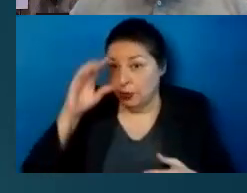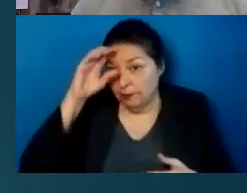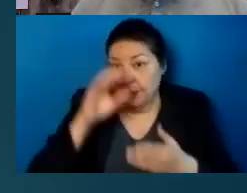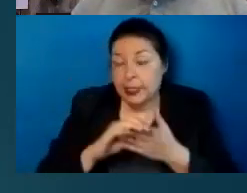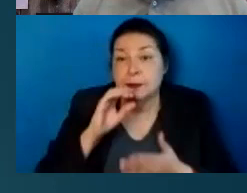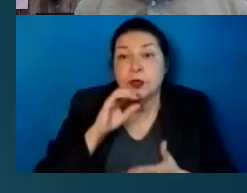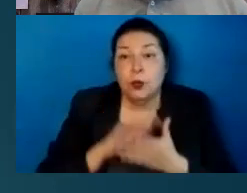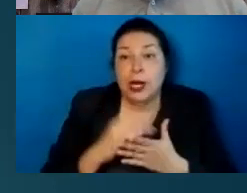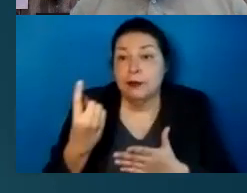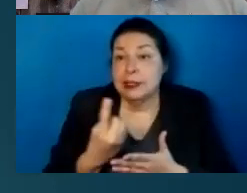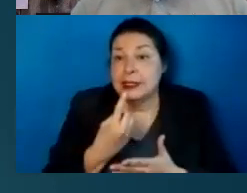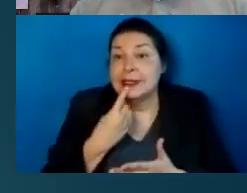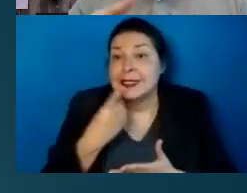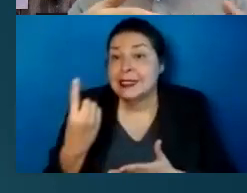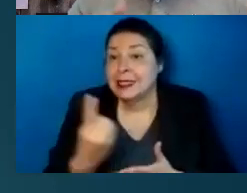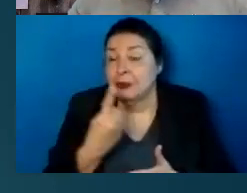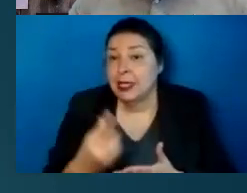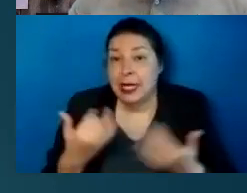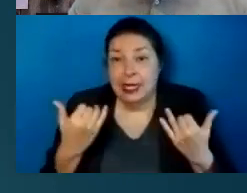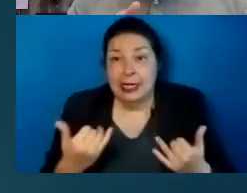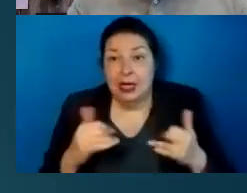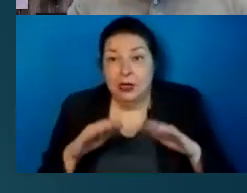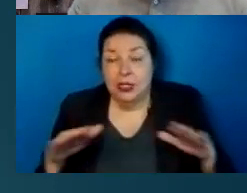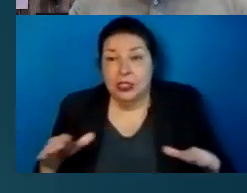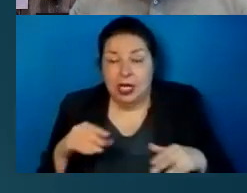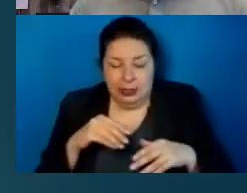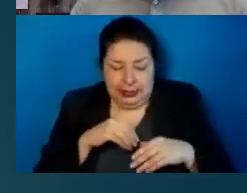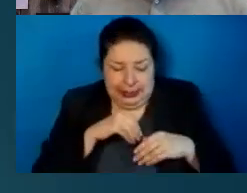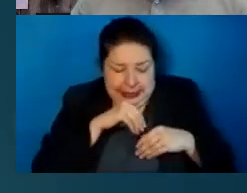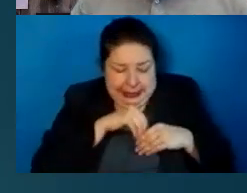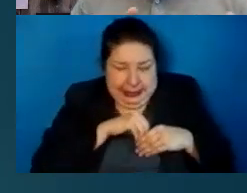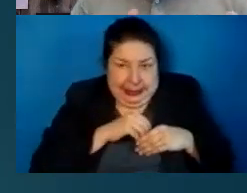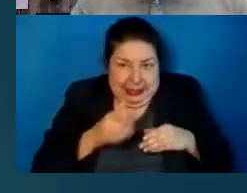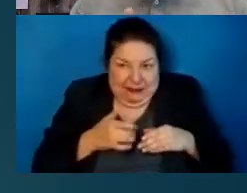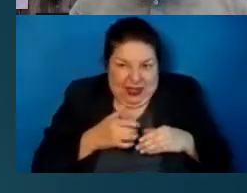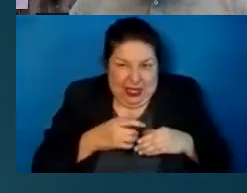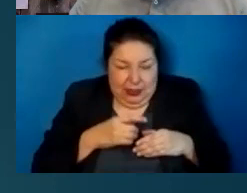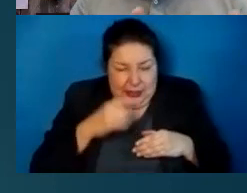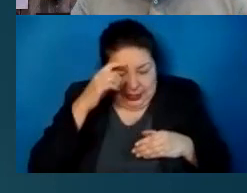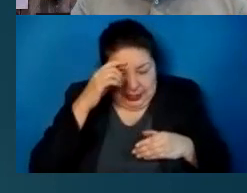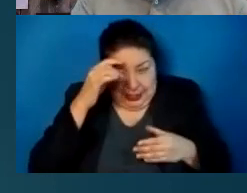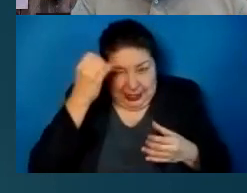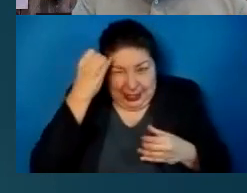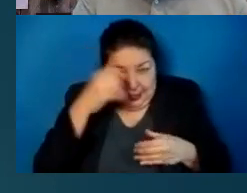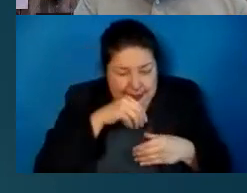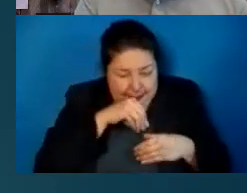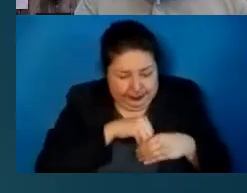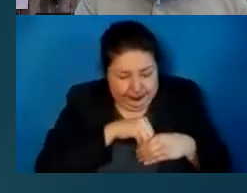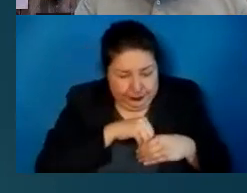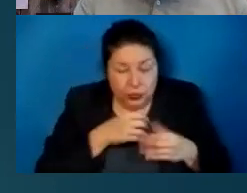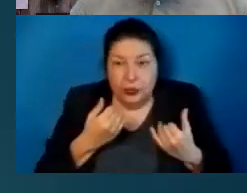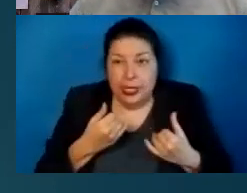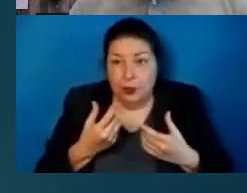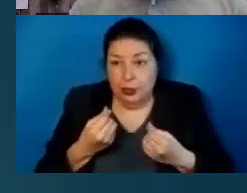has internalized that. Well, part of that is they're internalizing your behavior towards your